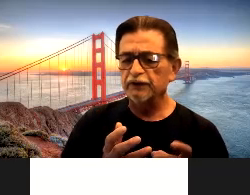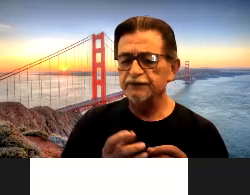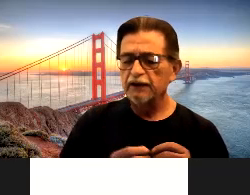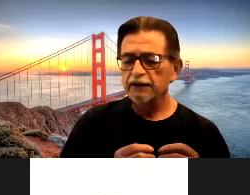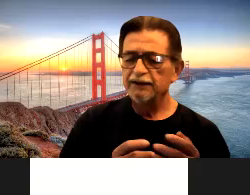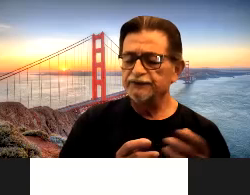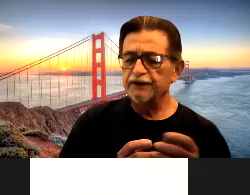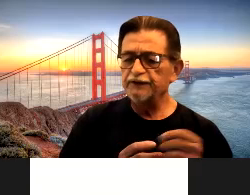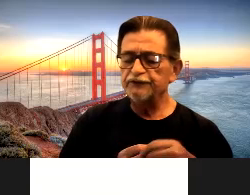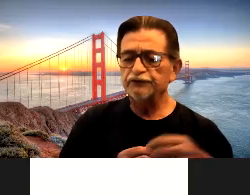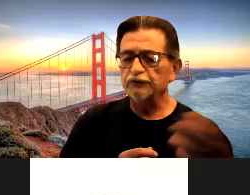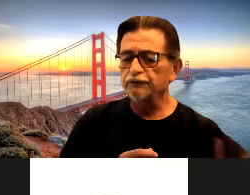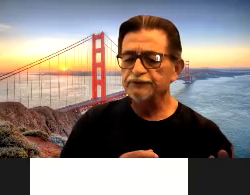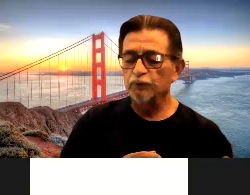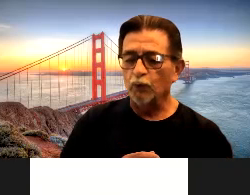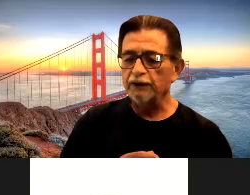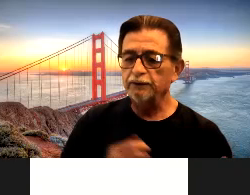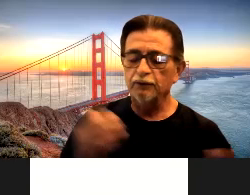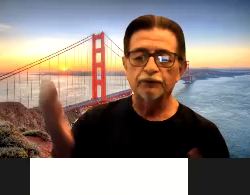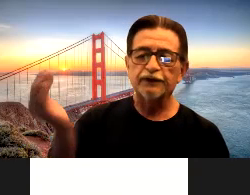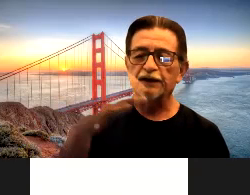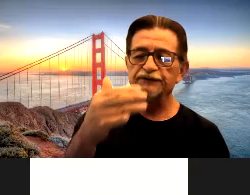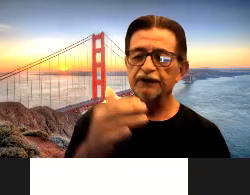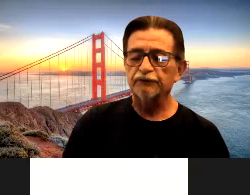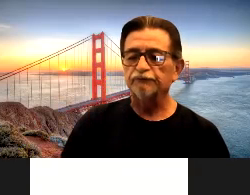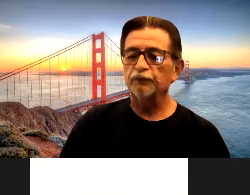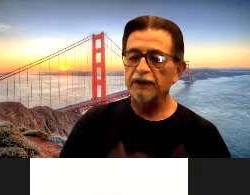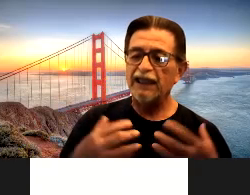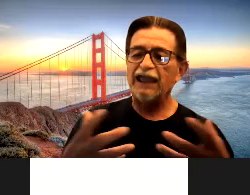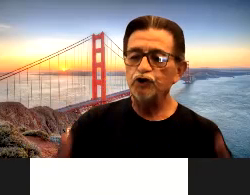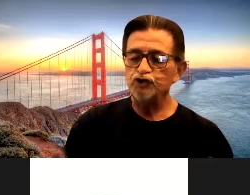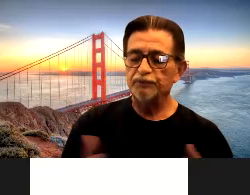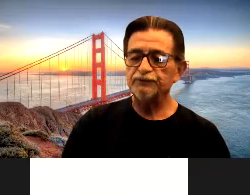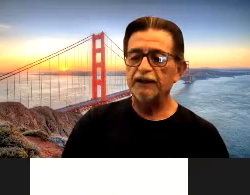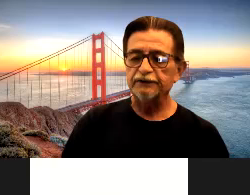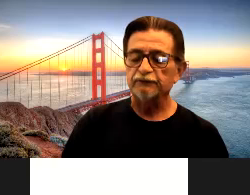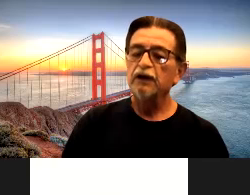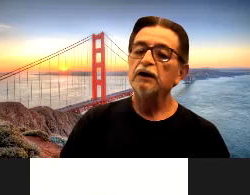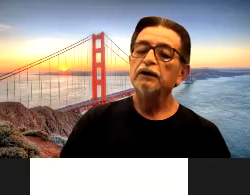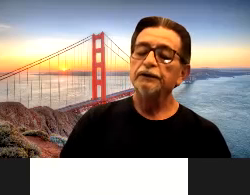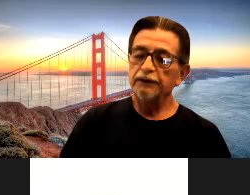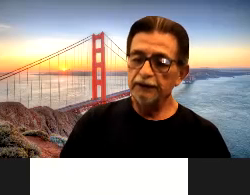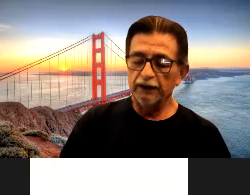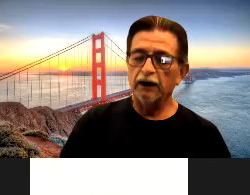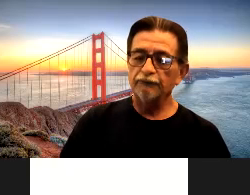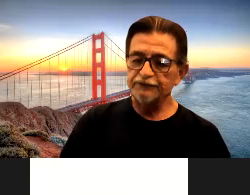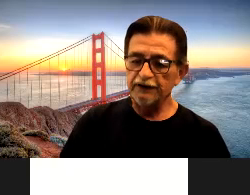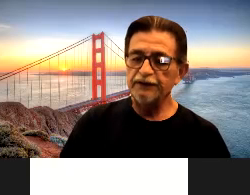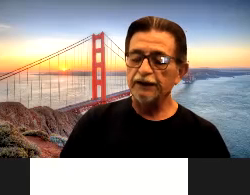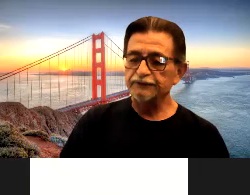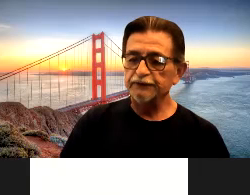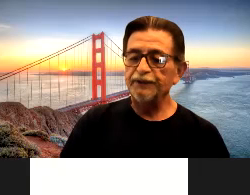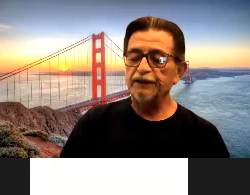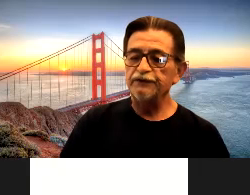lose electrons, is it easier to lose 1 or to gain 7 from an energy perspective?